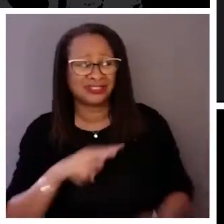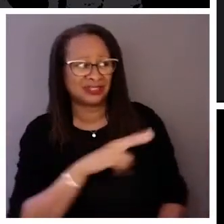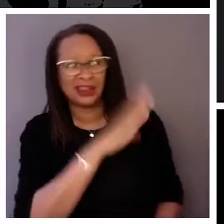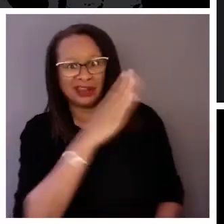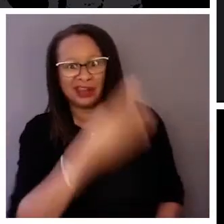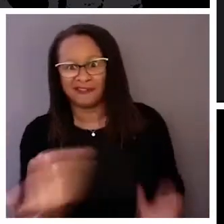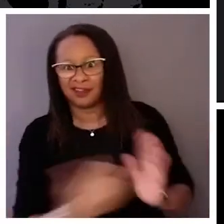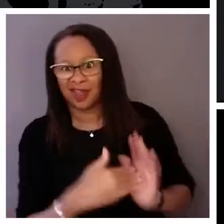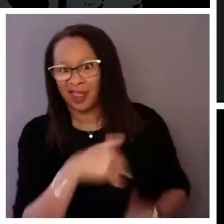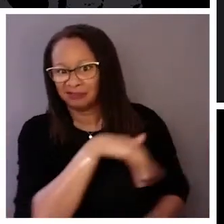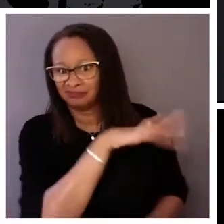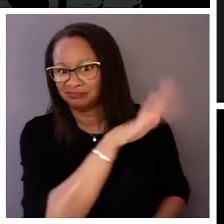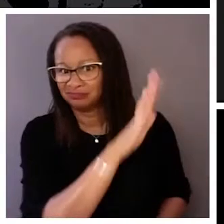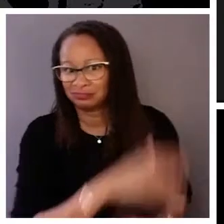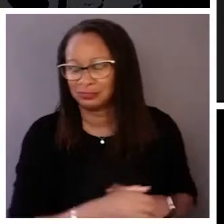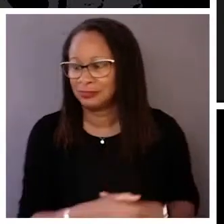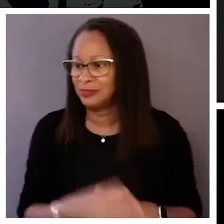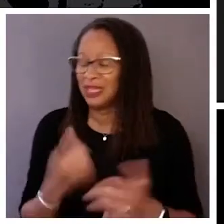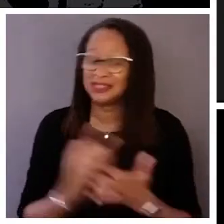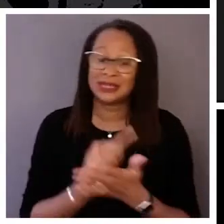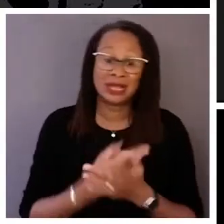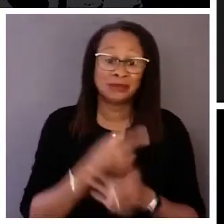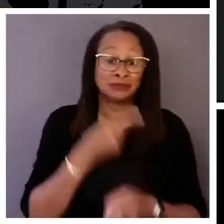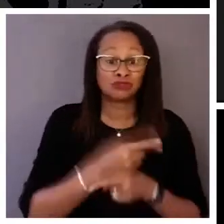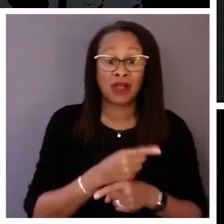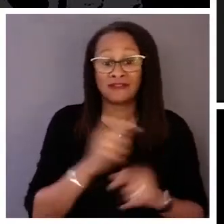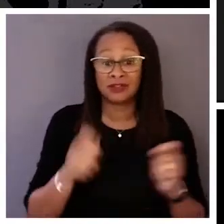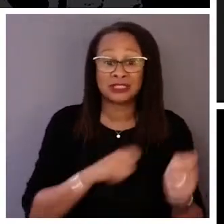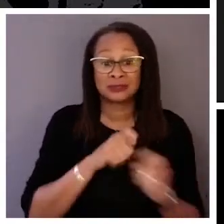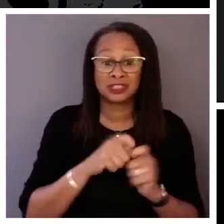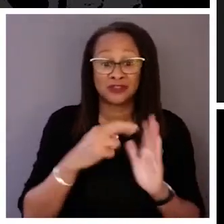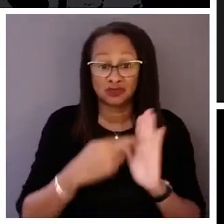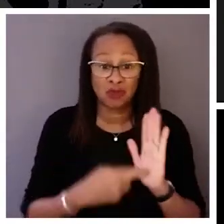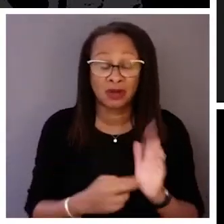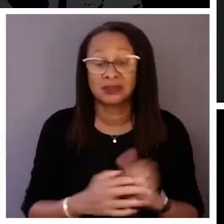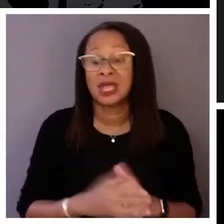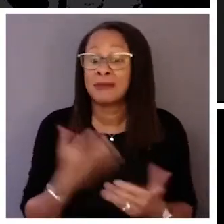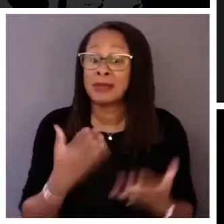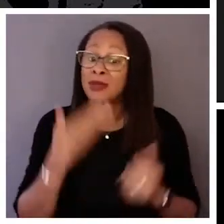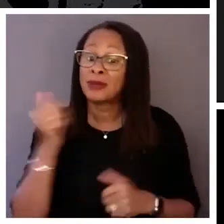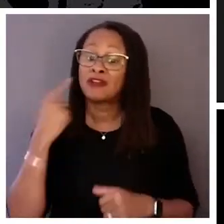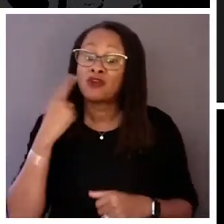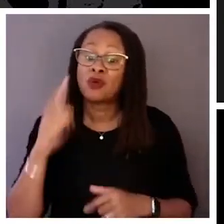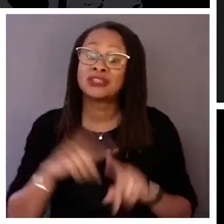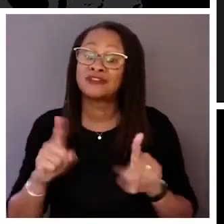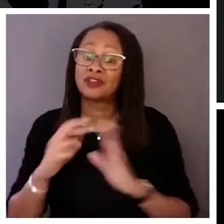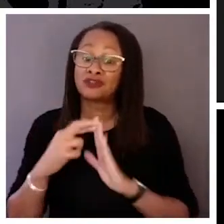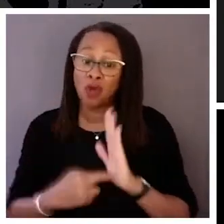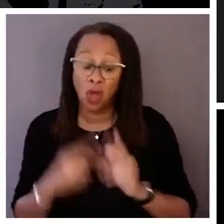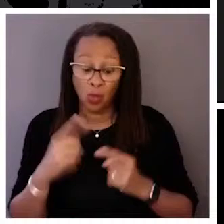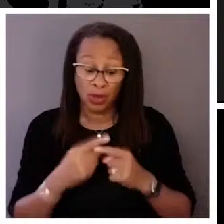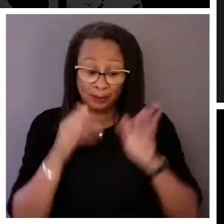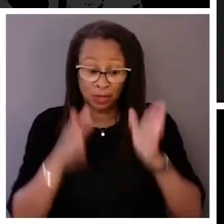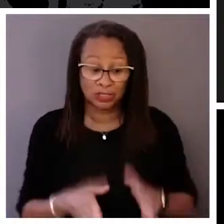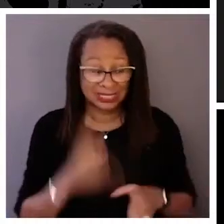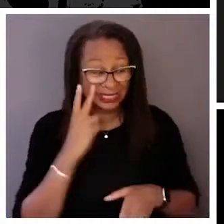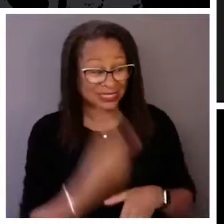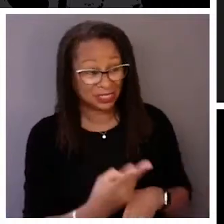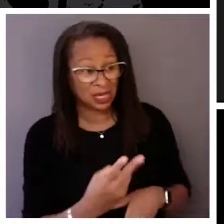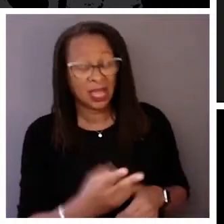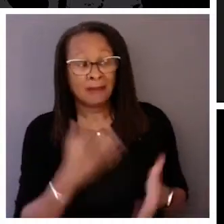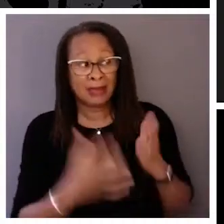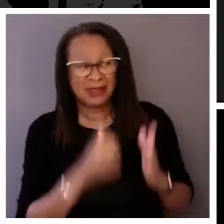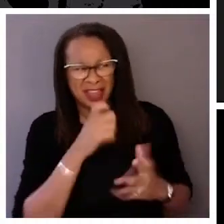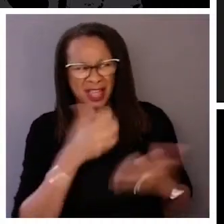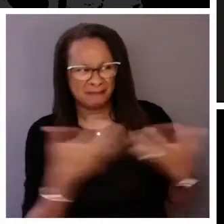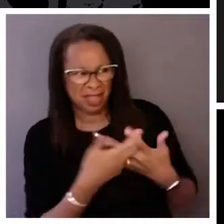don't think so. I mean, I think like sometimes you're right for certain roles. Sometimes you're better for other roles. And I think when someone sees you, they go,